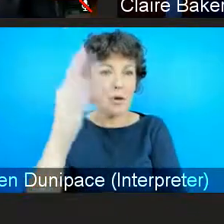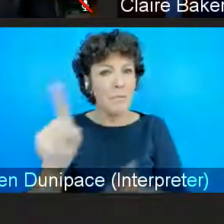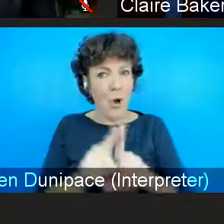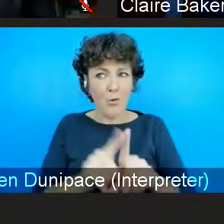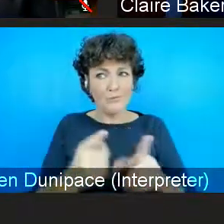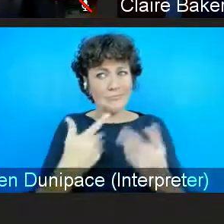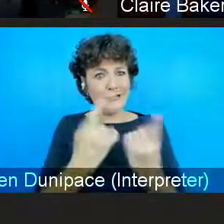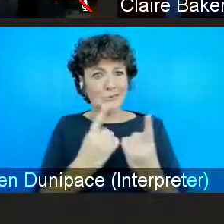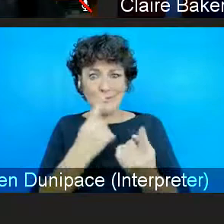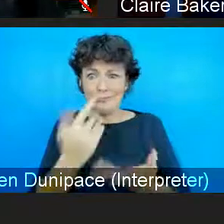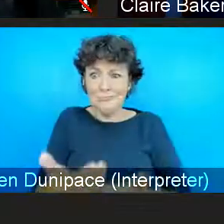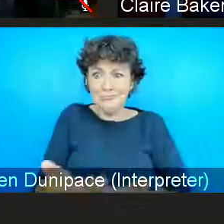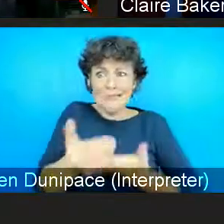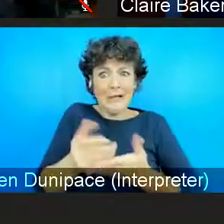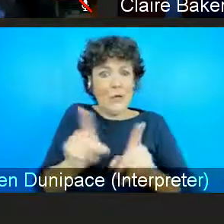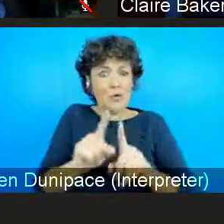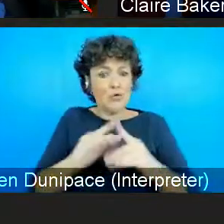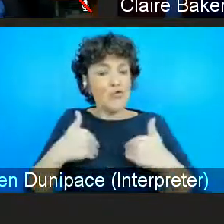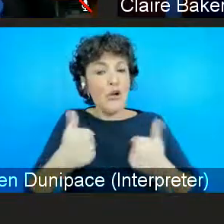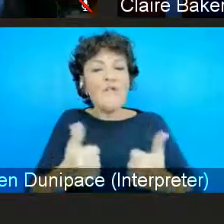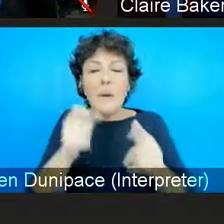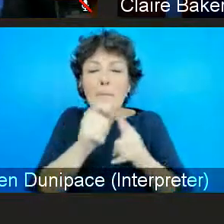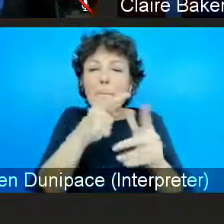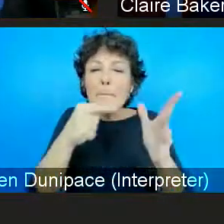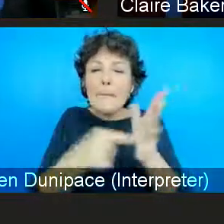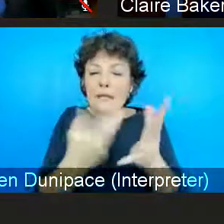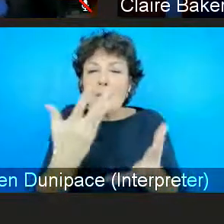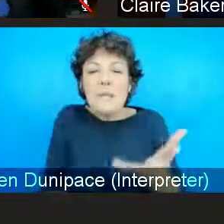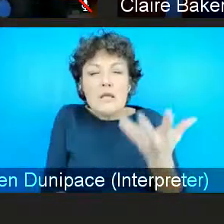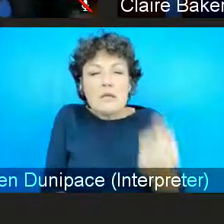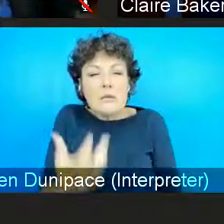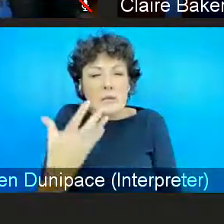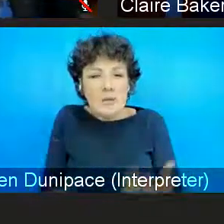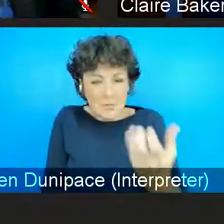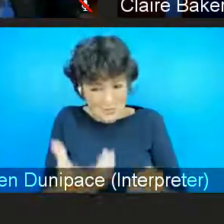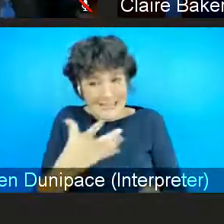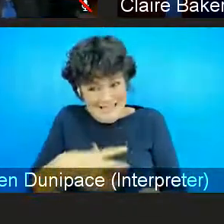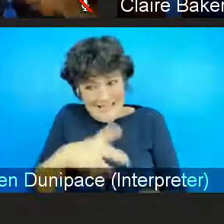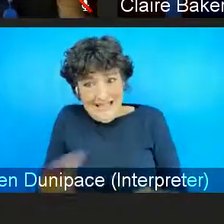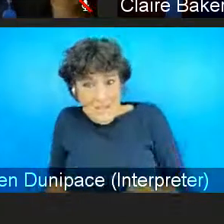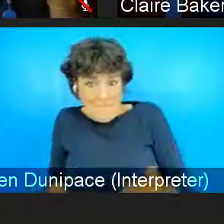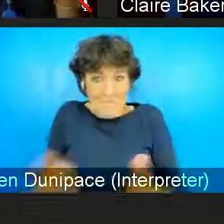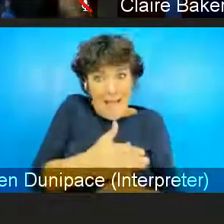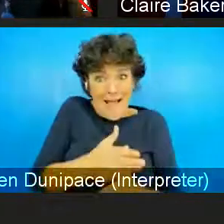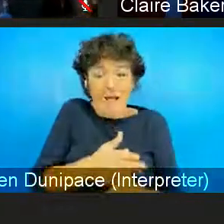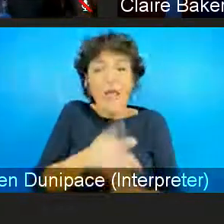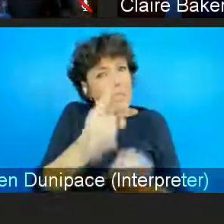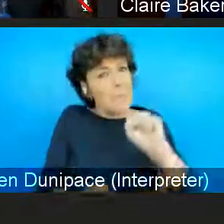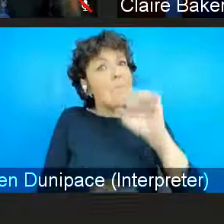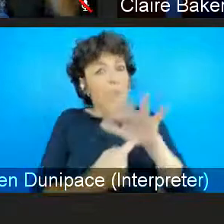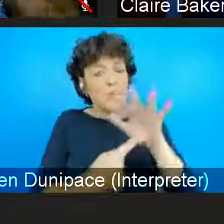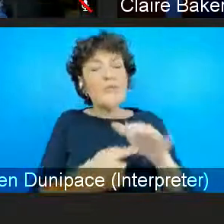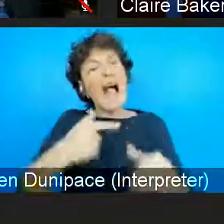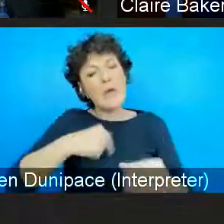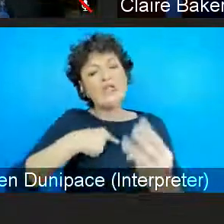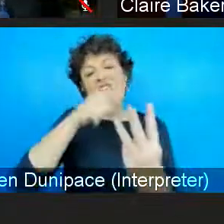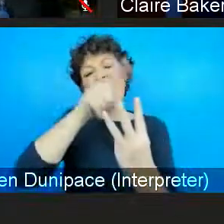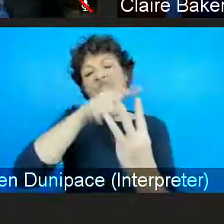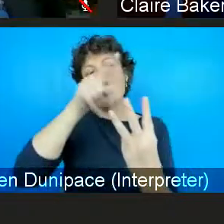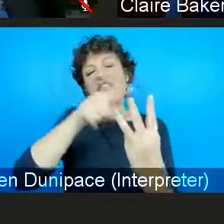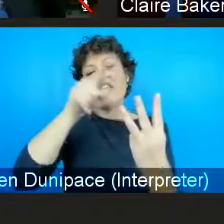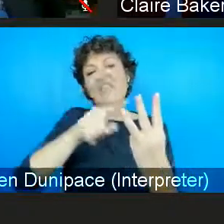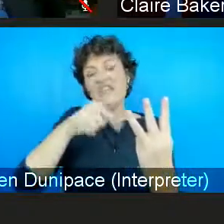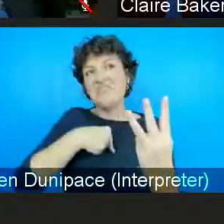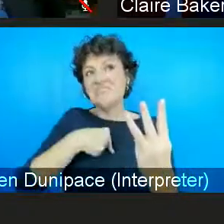protecting and getting recovery of peat bogs and things like that. So these will be important. These would be the three big ticket items for